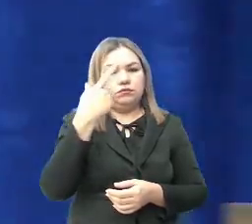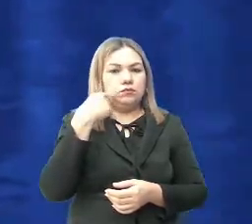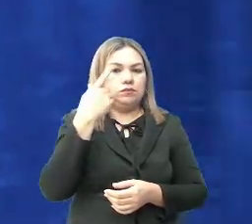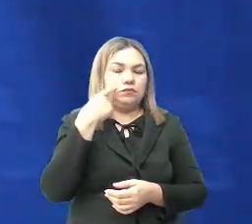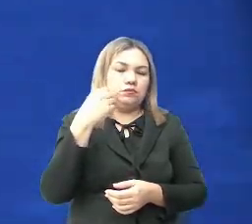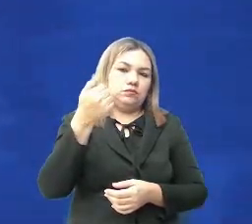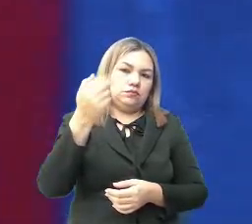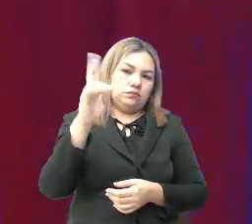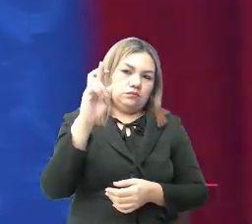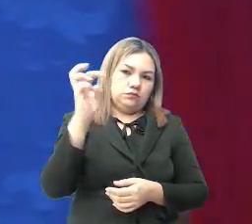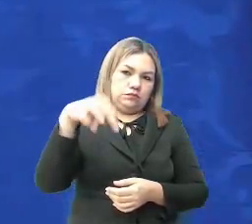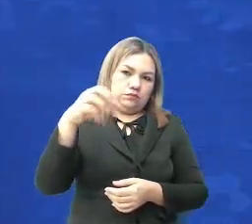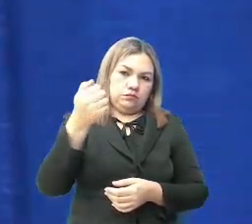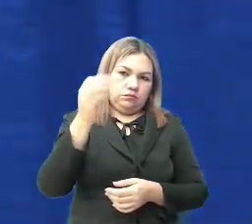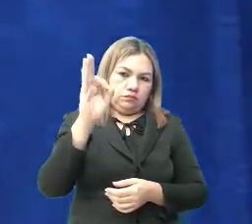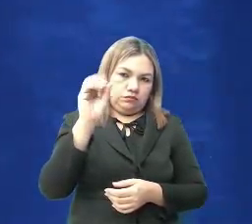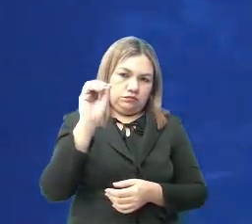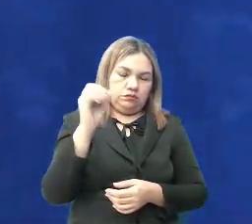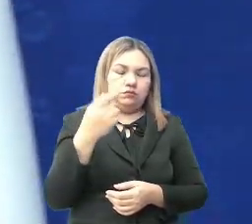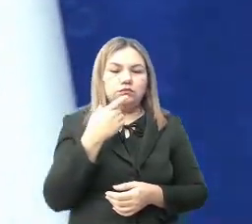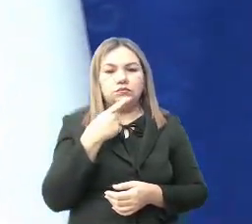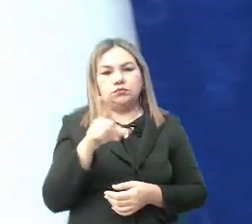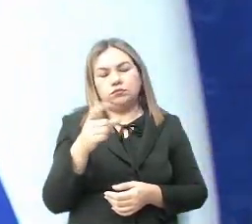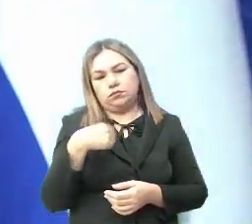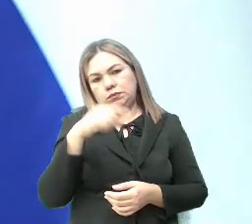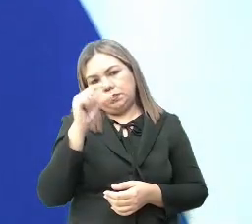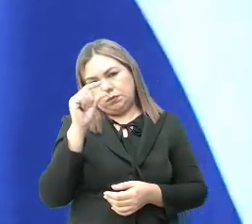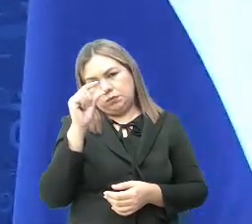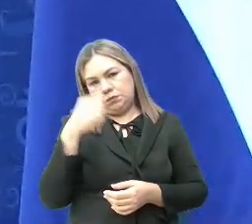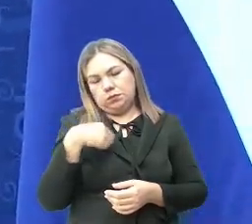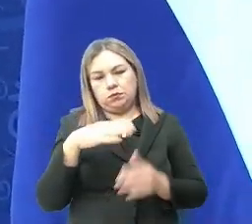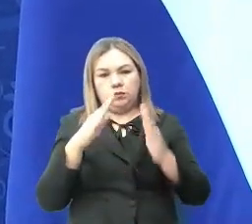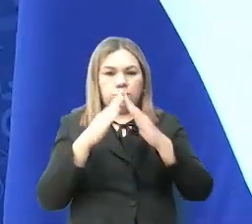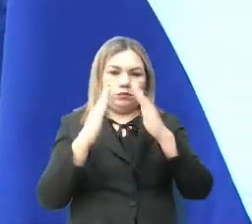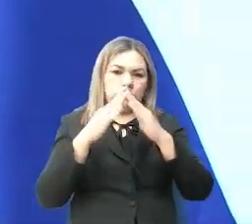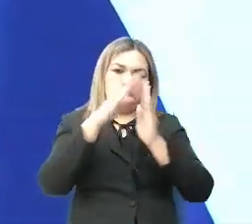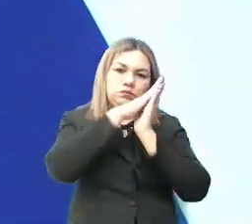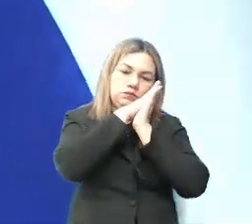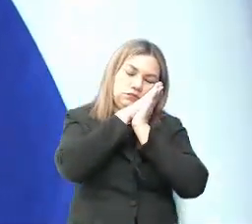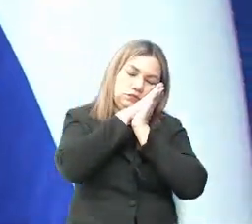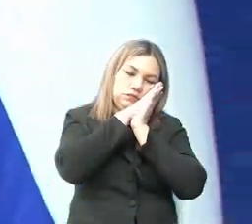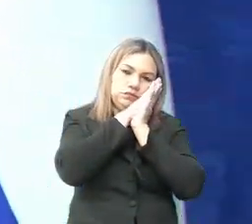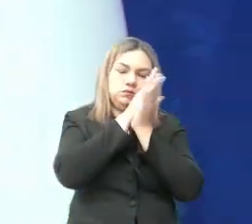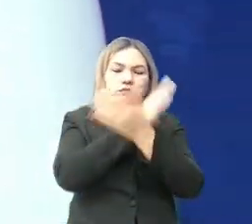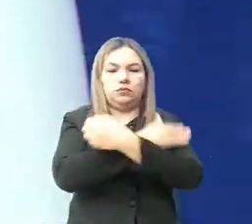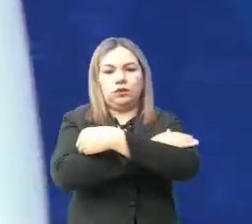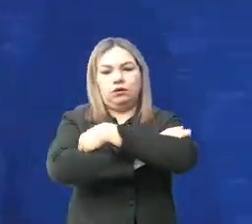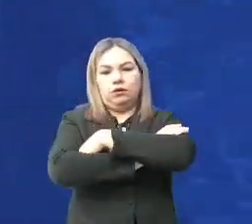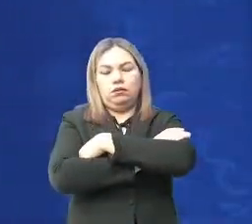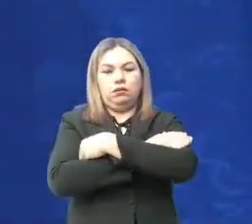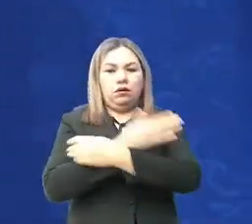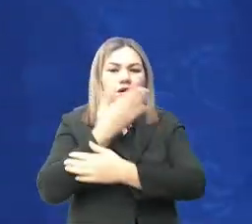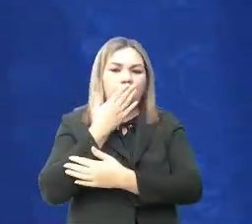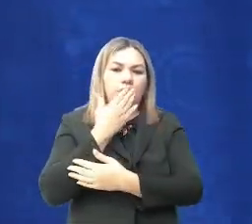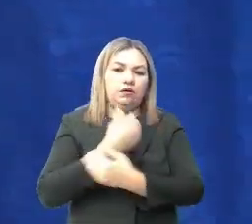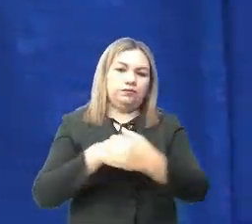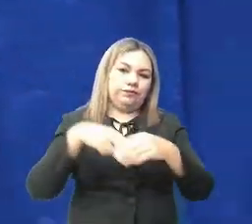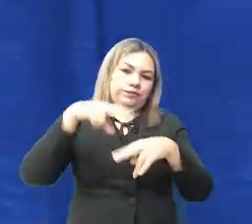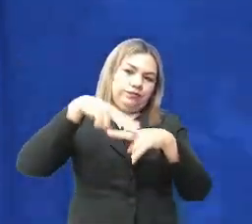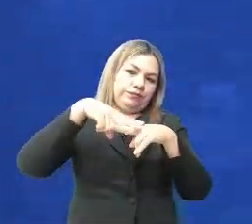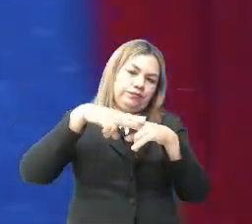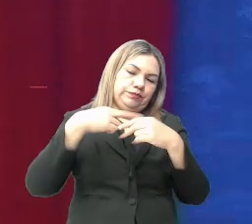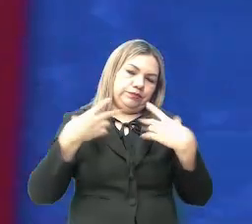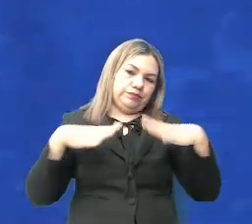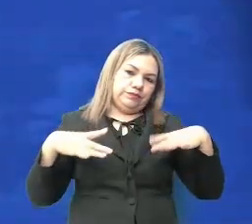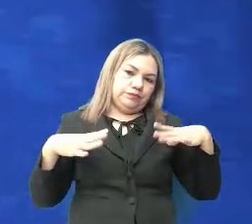It says slumber. a bit of staying at